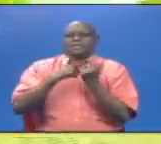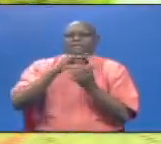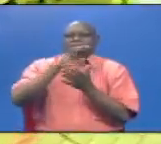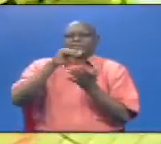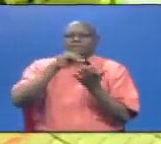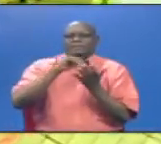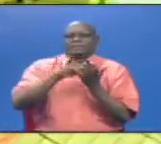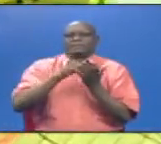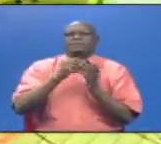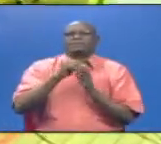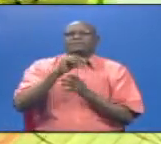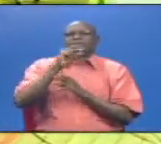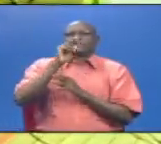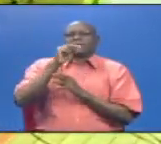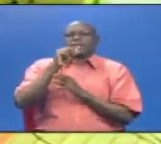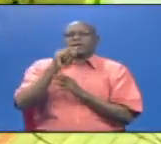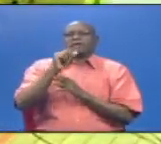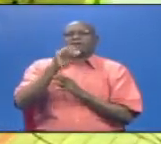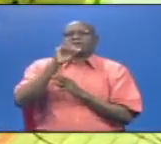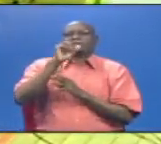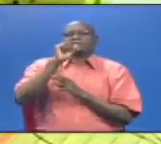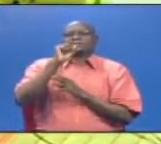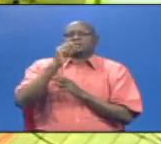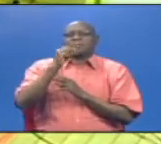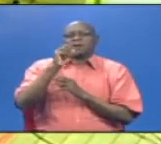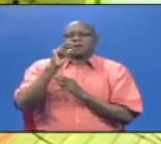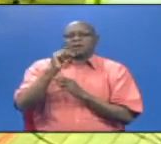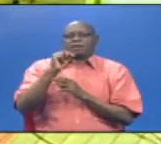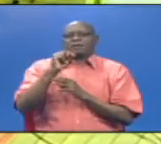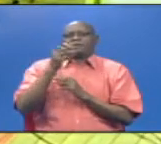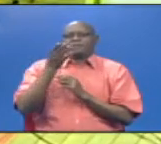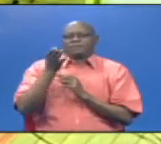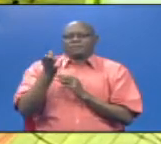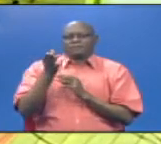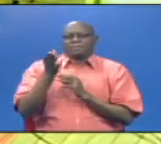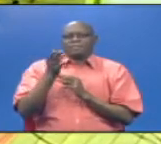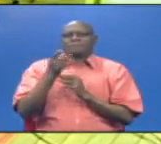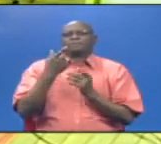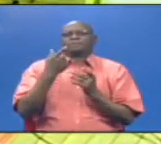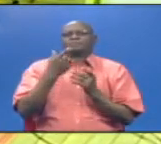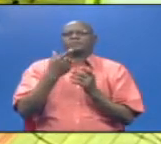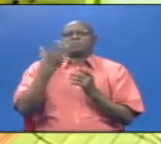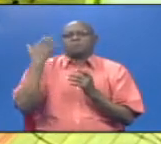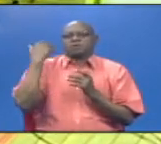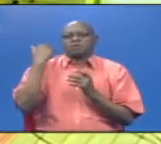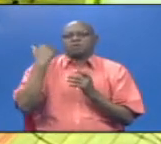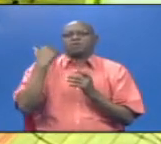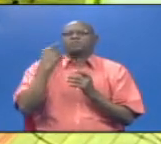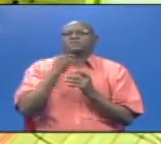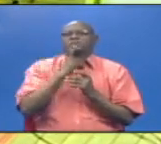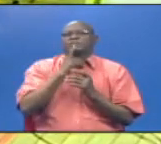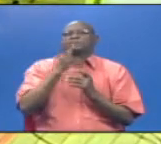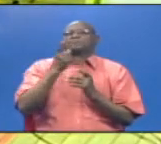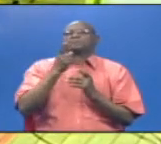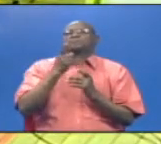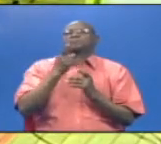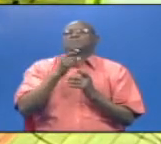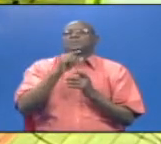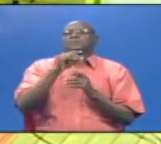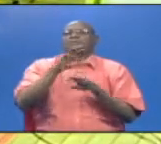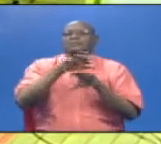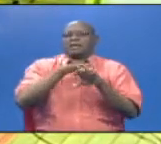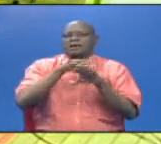Shaban on location. She had indicated that Johnson Sakaja would be receiving the certificate for